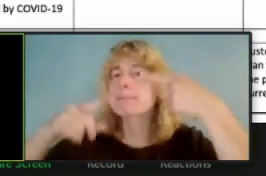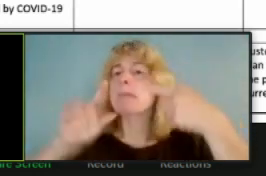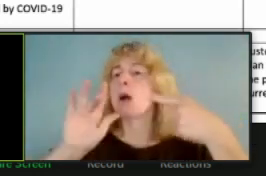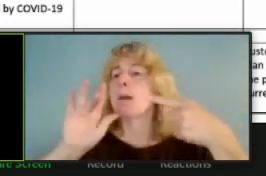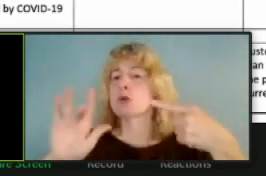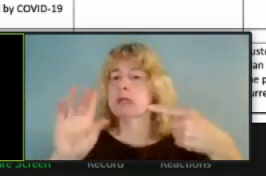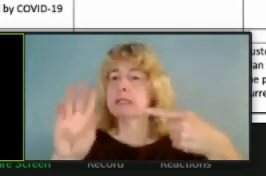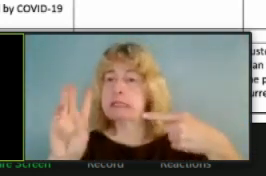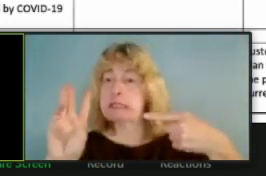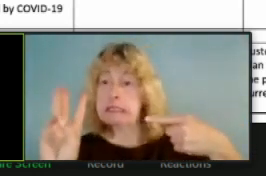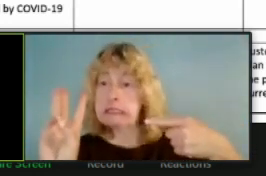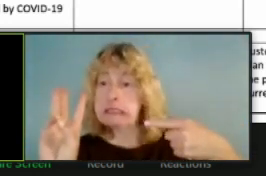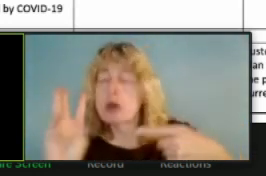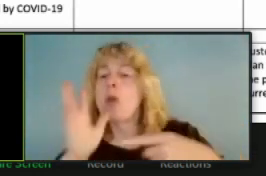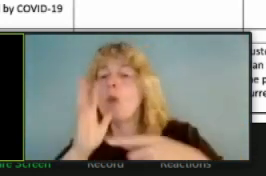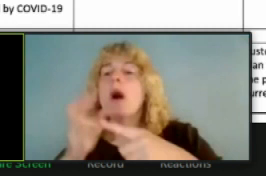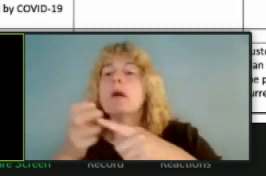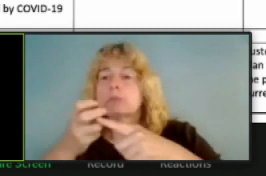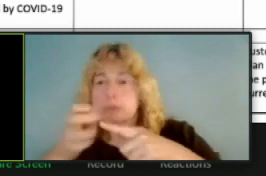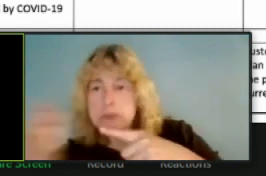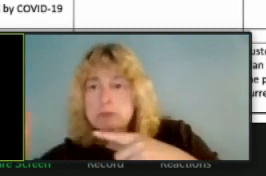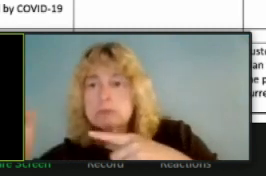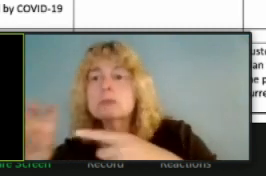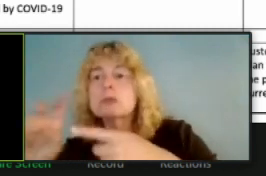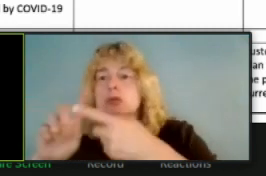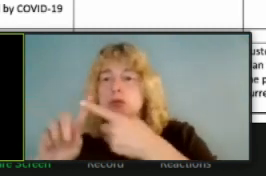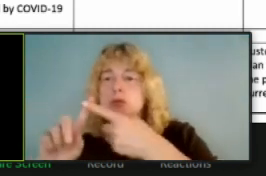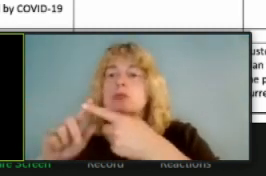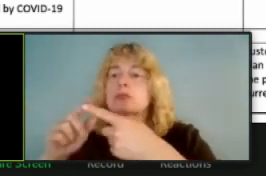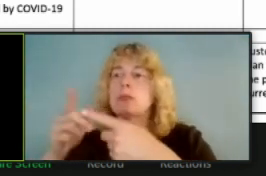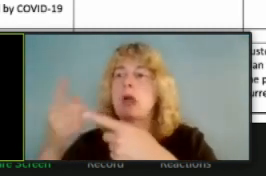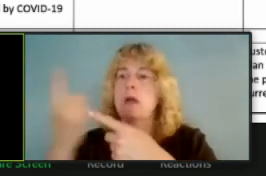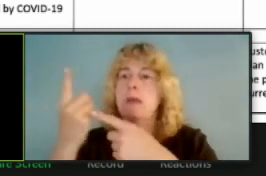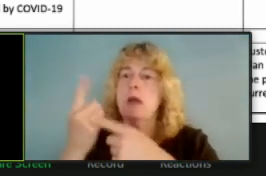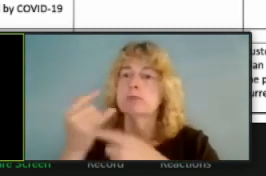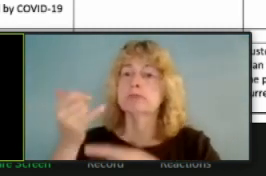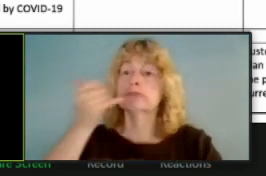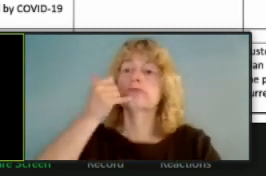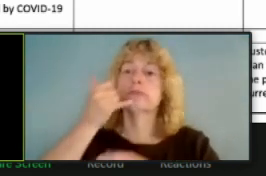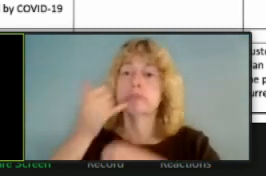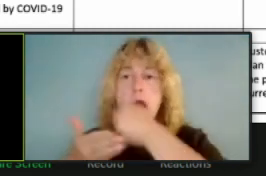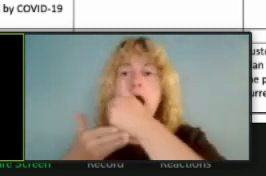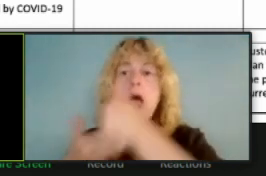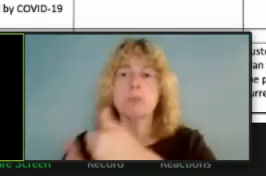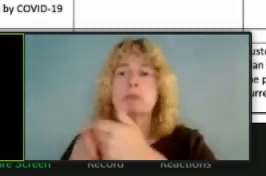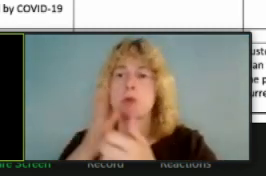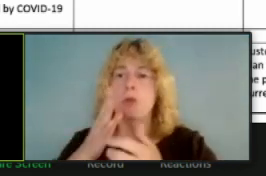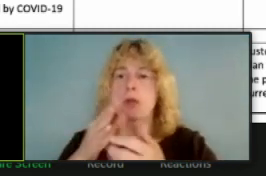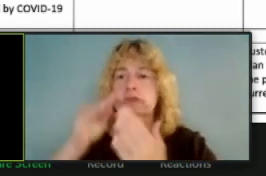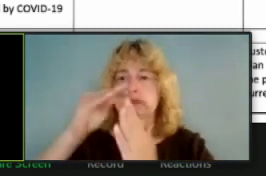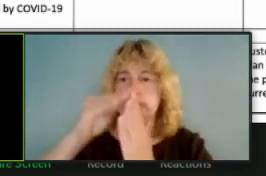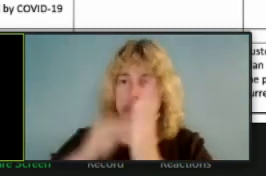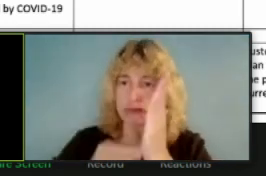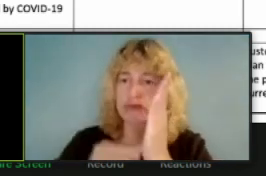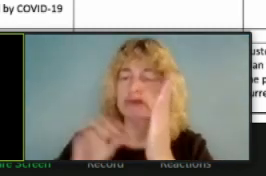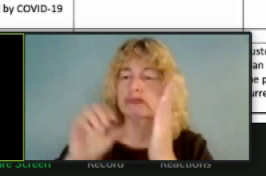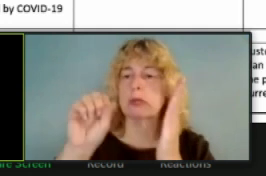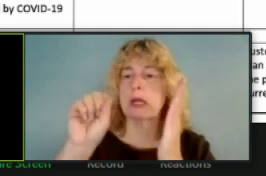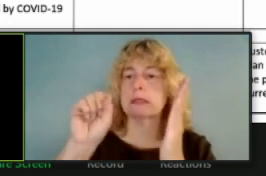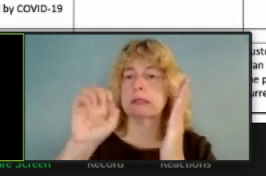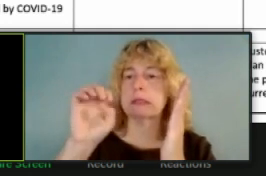process so that they can have someone help them complete the SER. The other thing with the SER is they